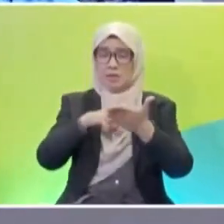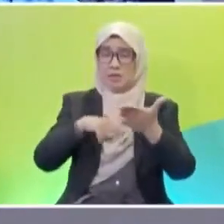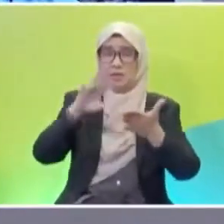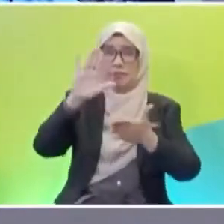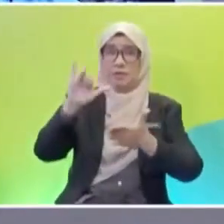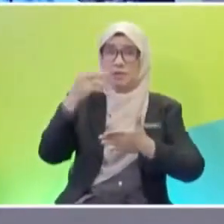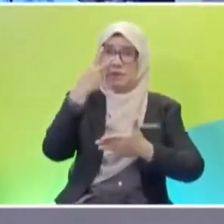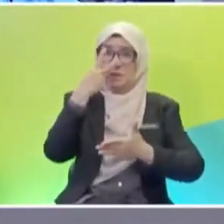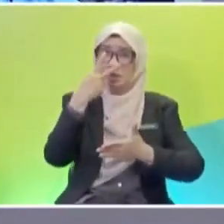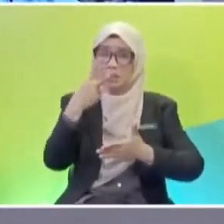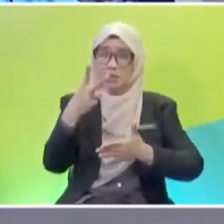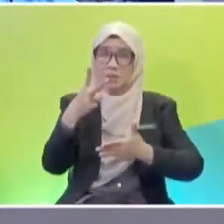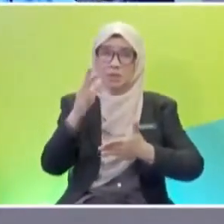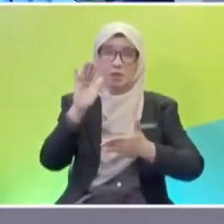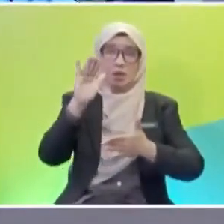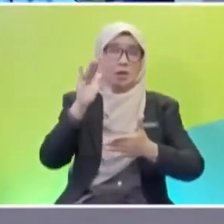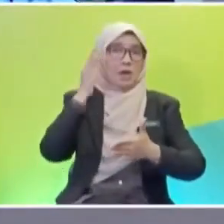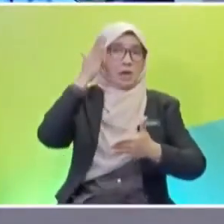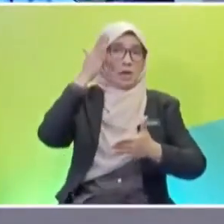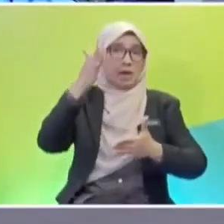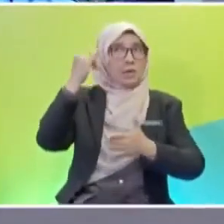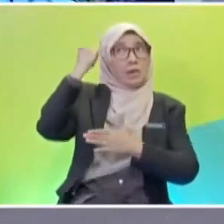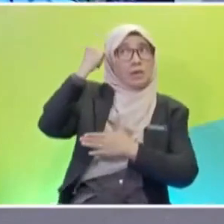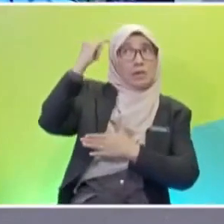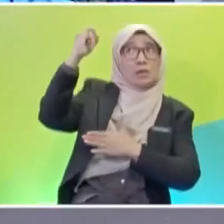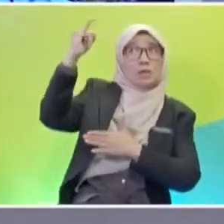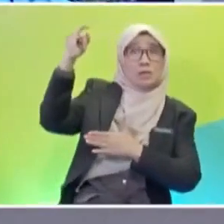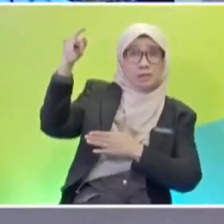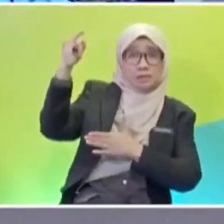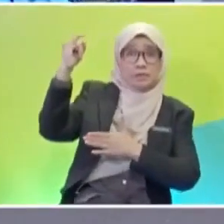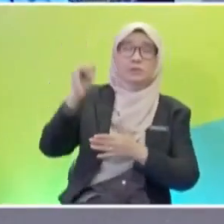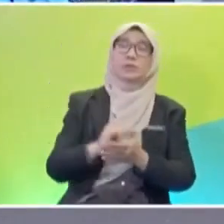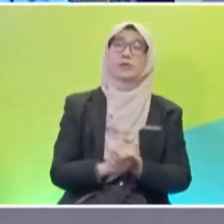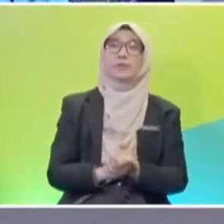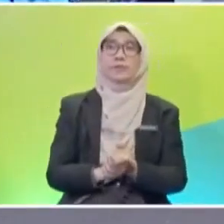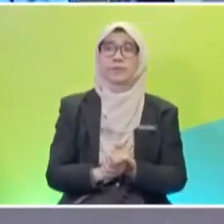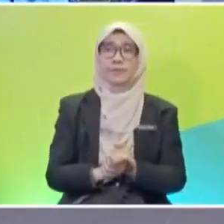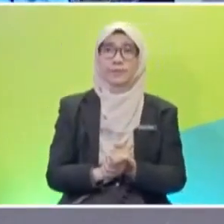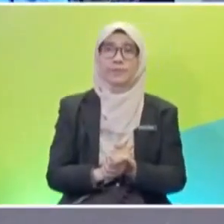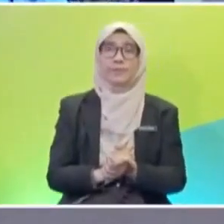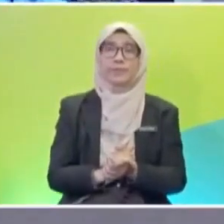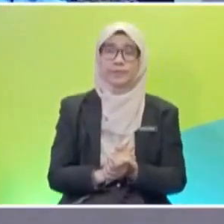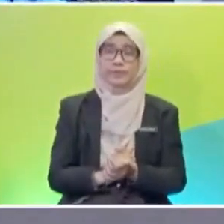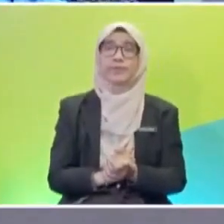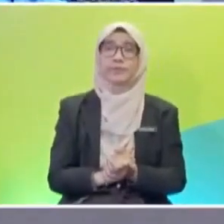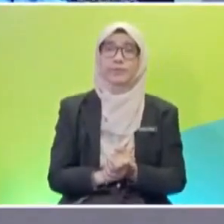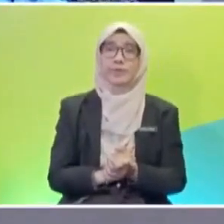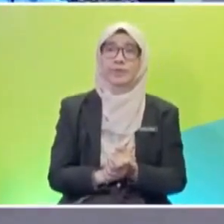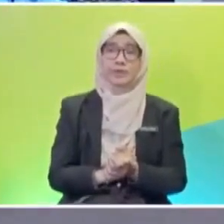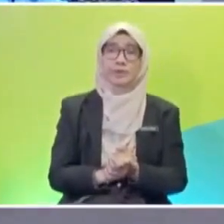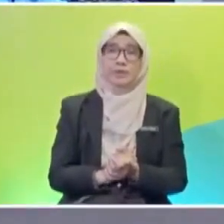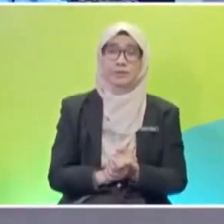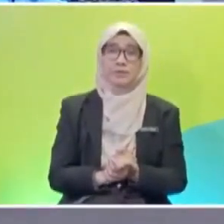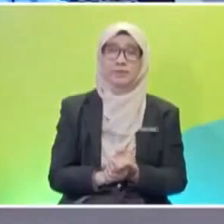our imagination and thoughts. So for this segment, our topic is don't believe everything you see. Mm-hmm. So how do we kick